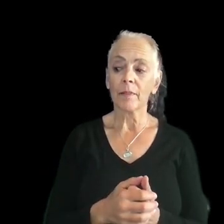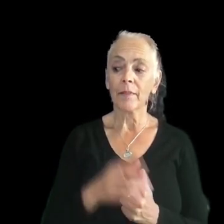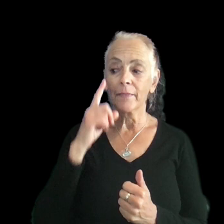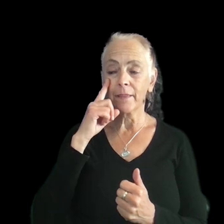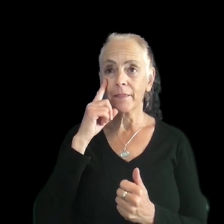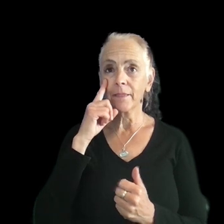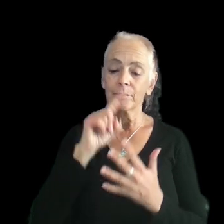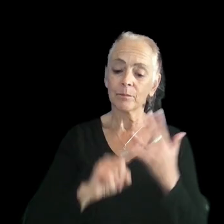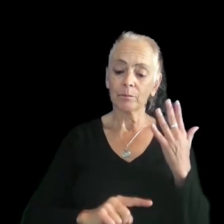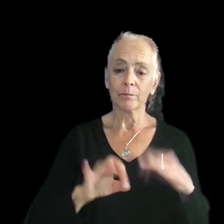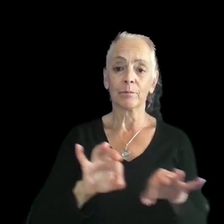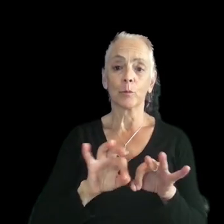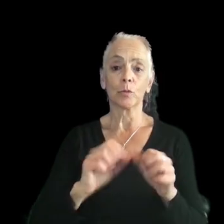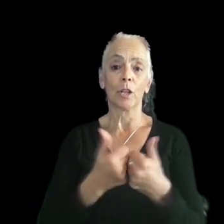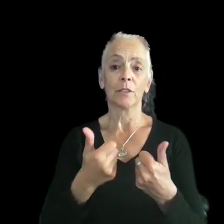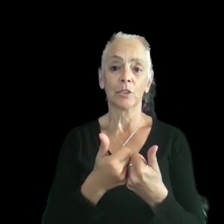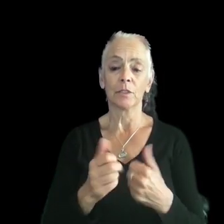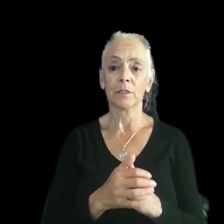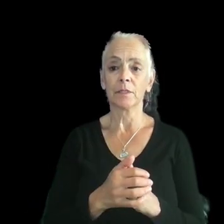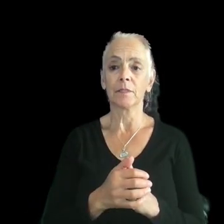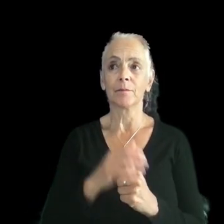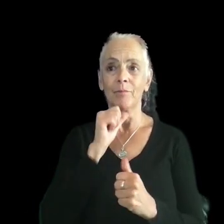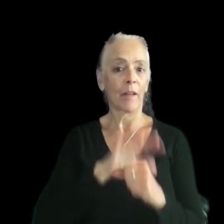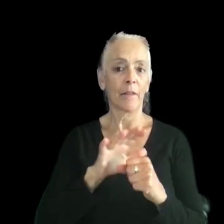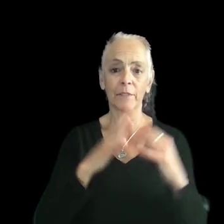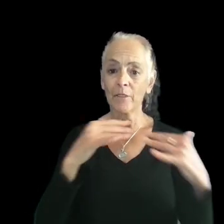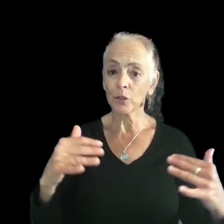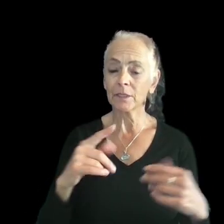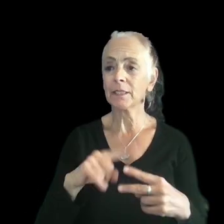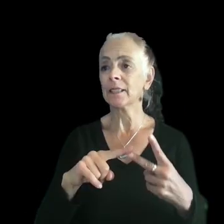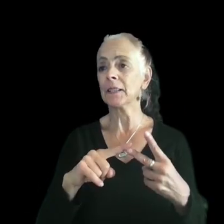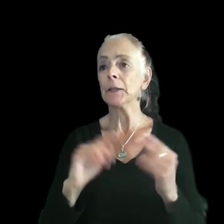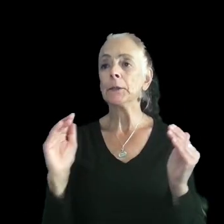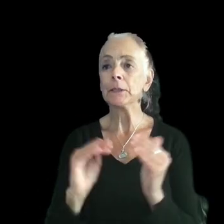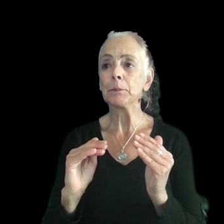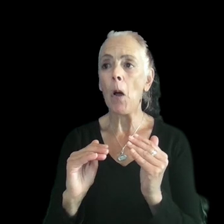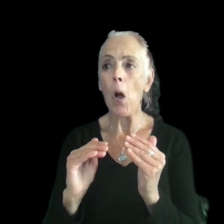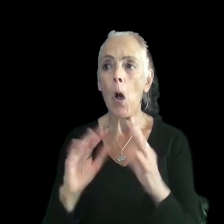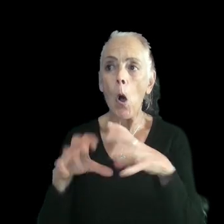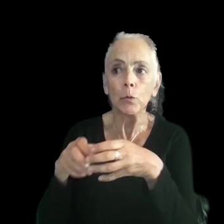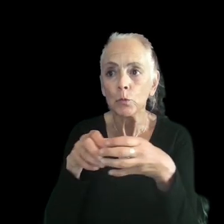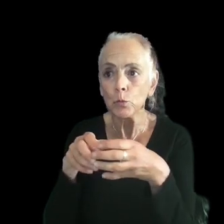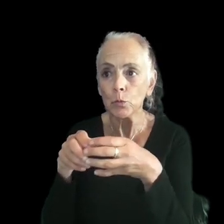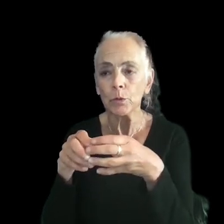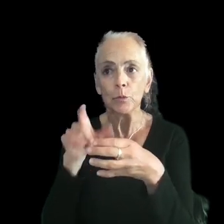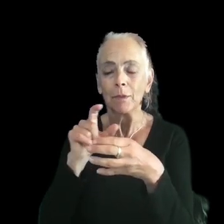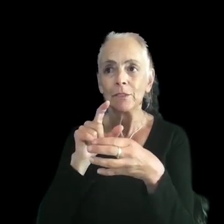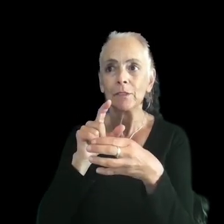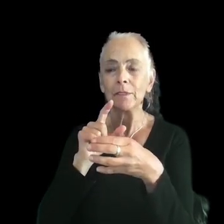uh challenges so not not good diversity um small circles you have to find your way in and